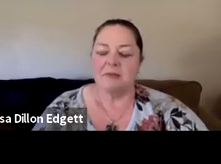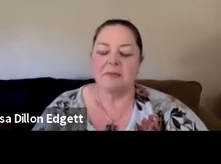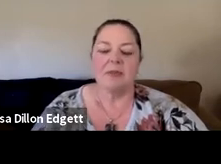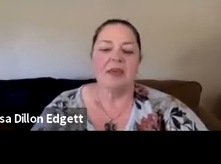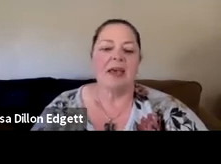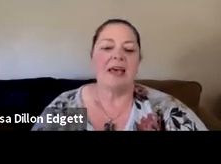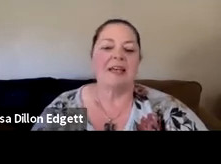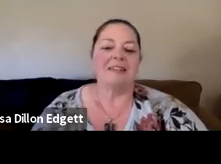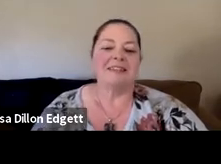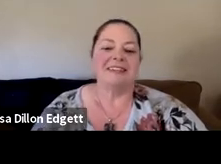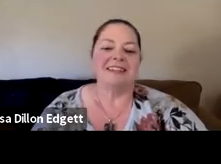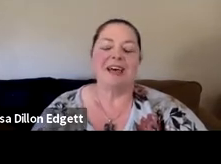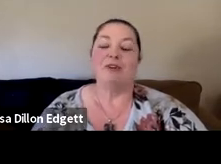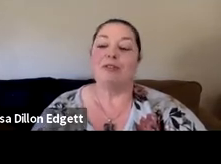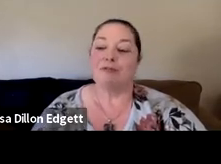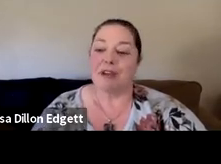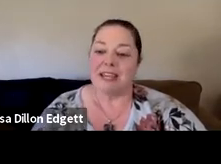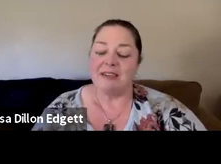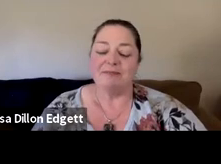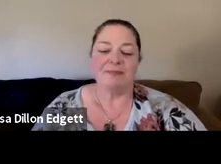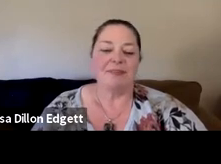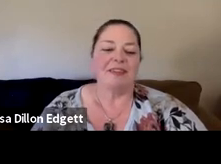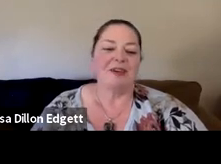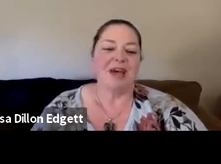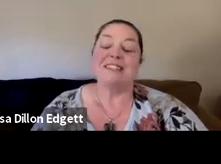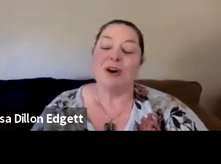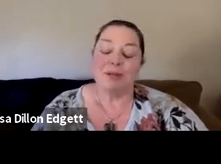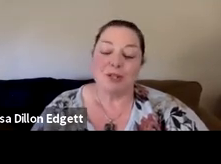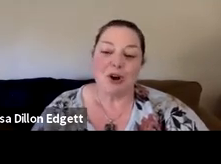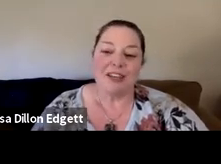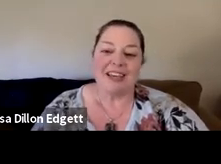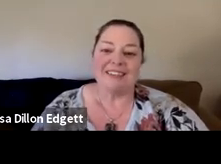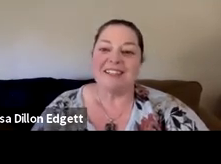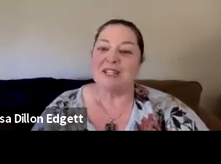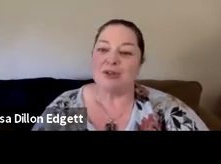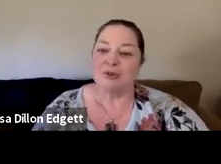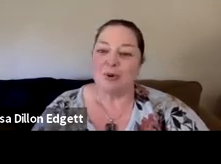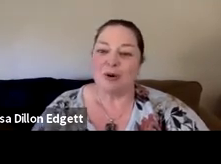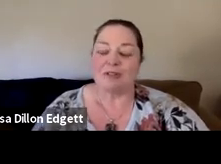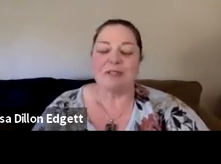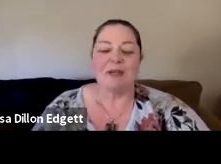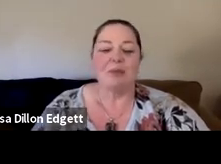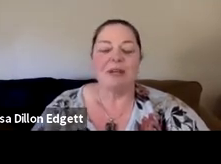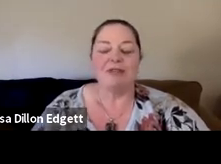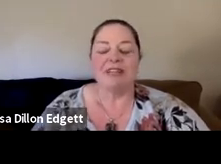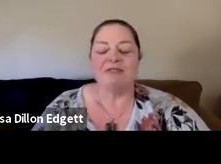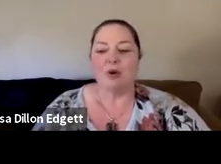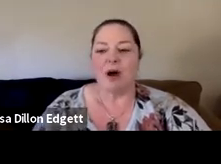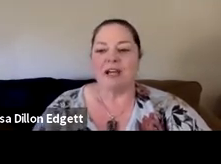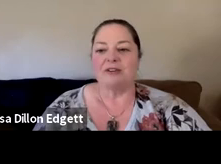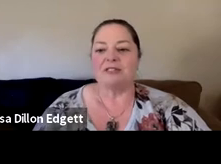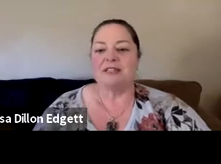practice. And level 3 has not been taught yet. It's a new course, but it